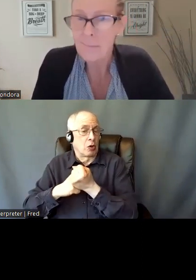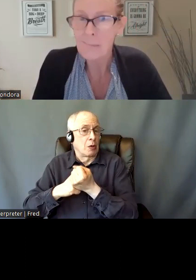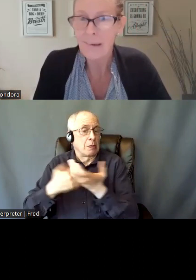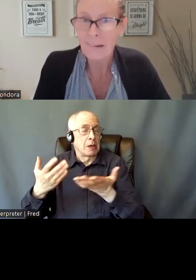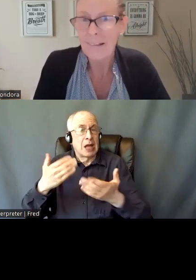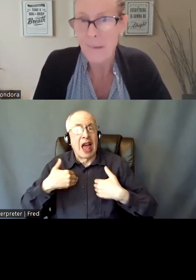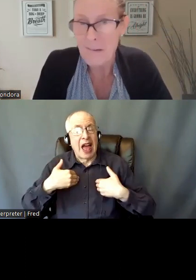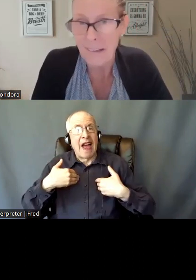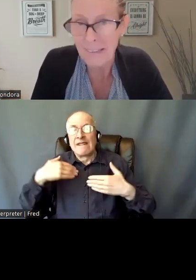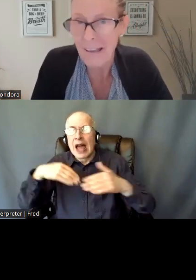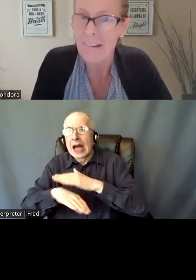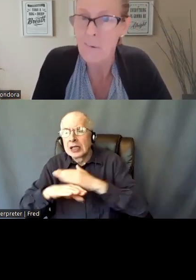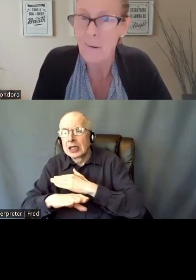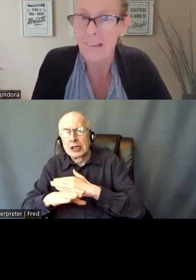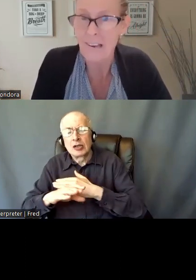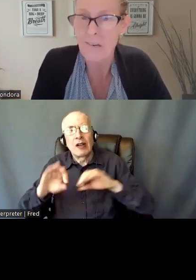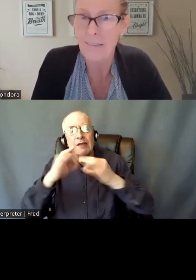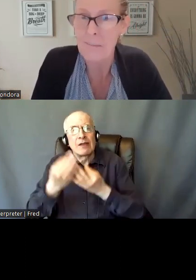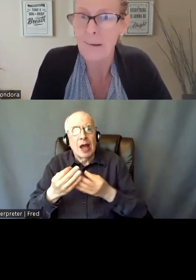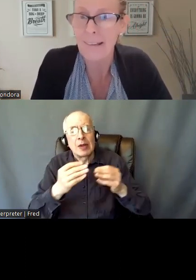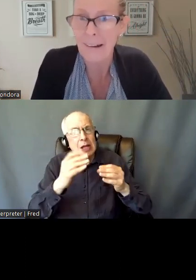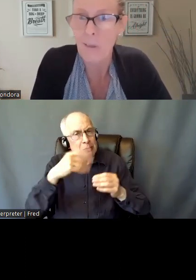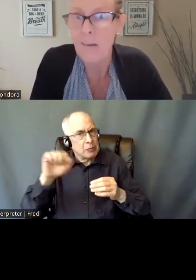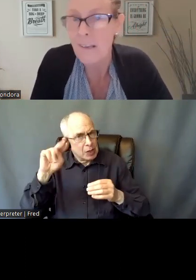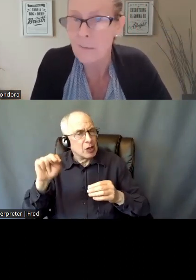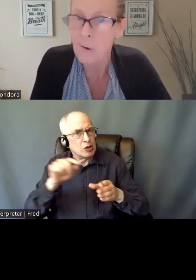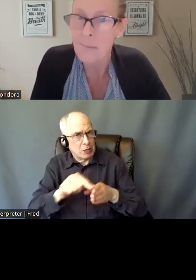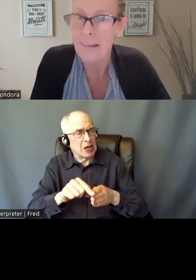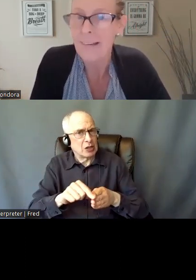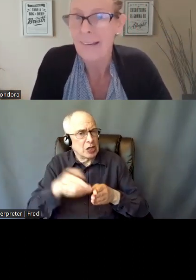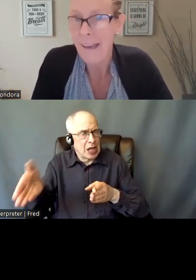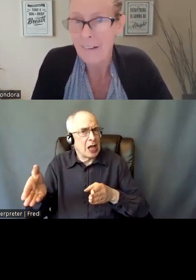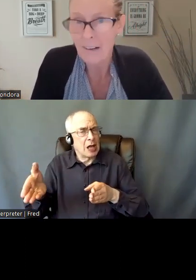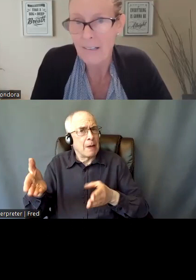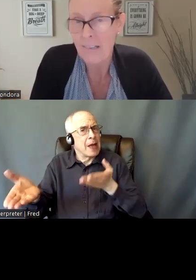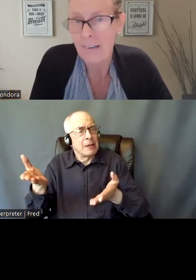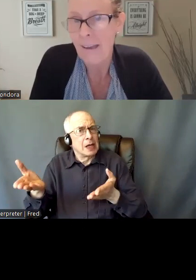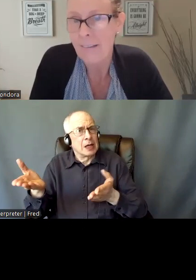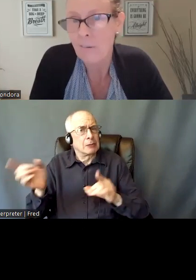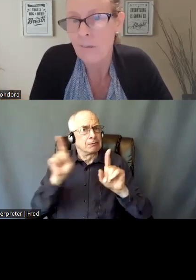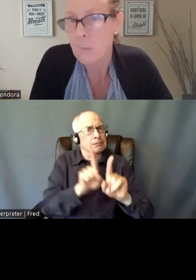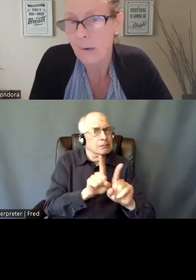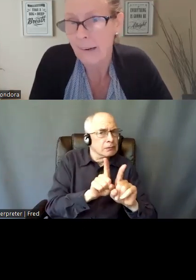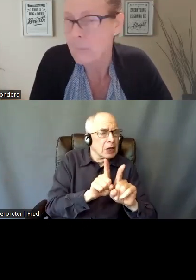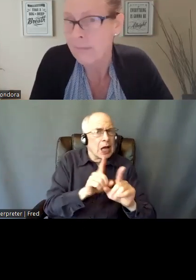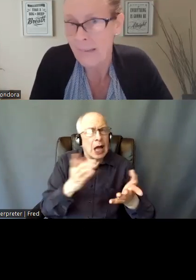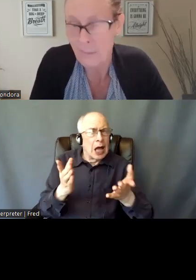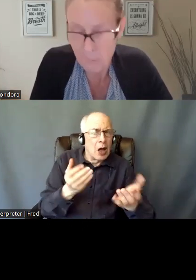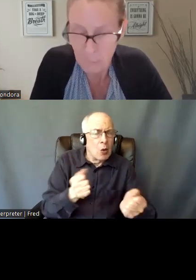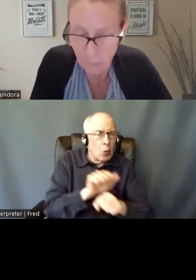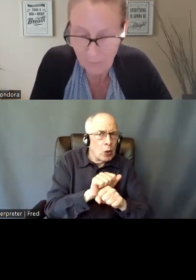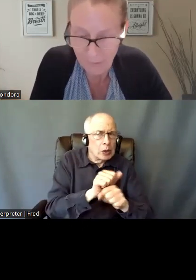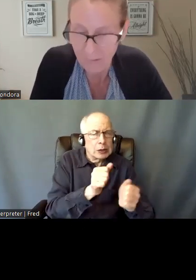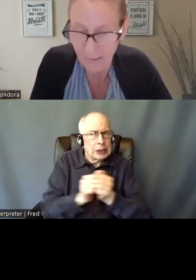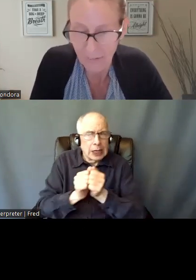a family peer specialist at your organization that might get alongside Roma and her cousin and do some work and provide